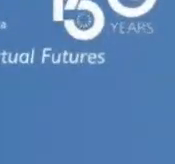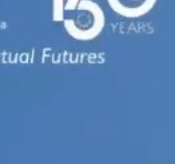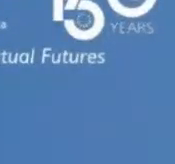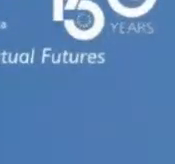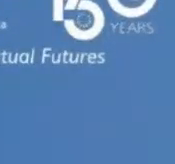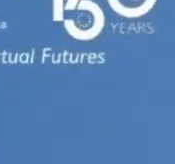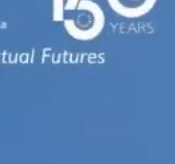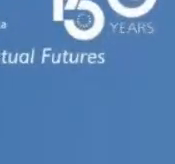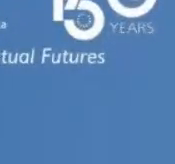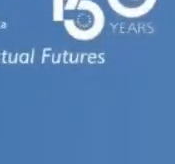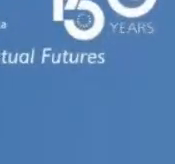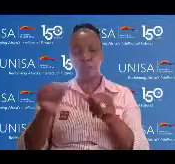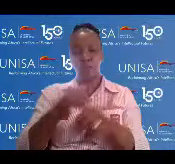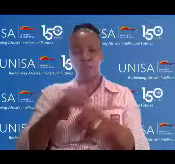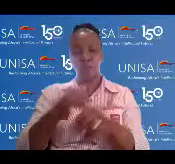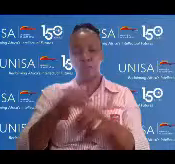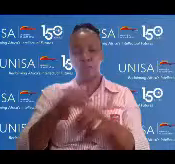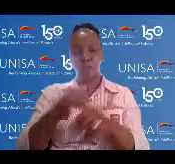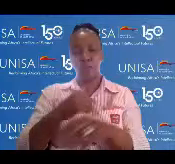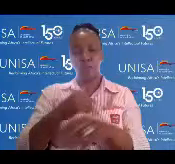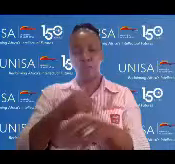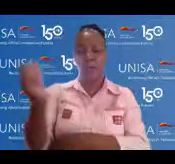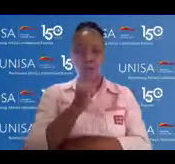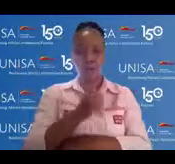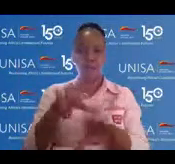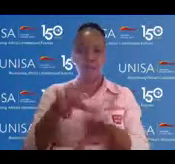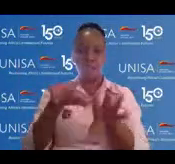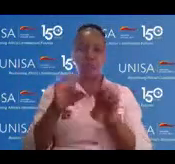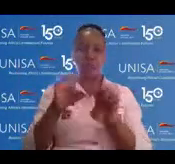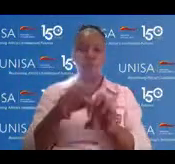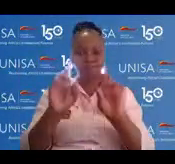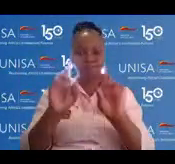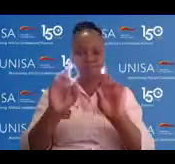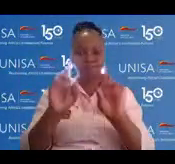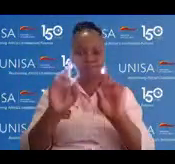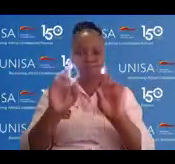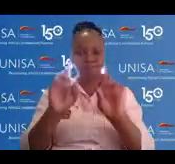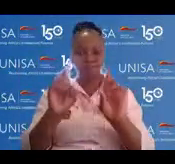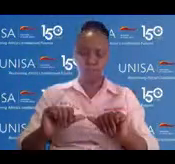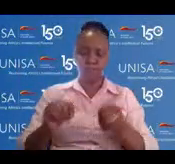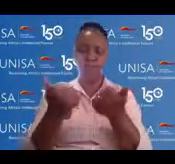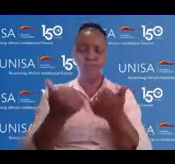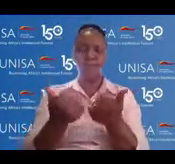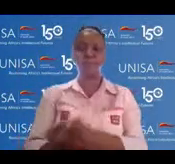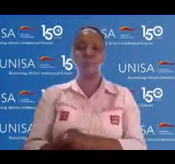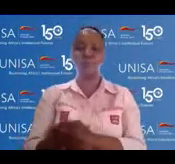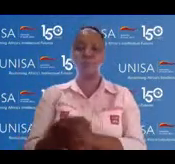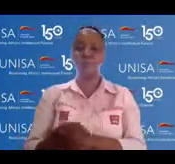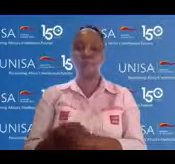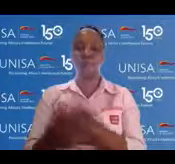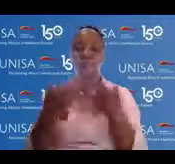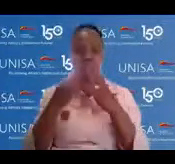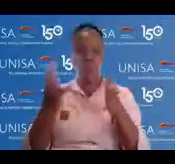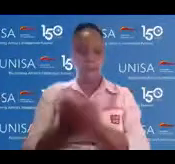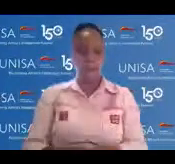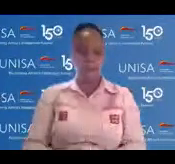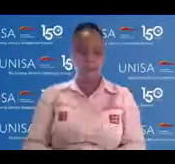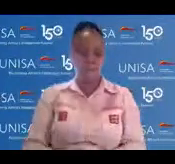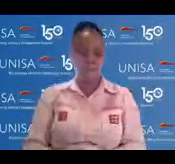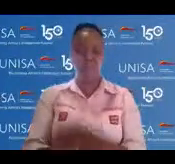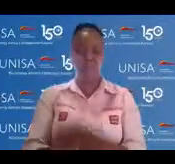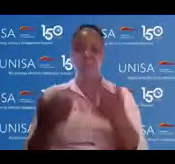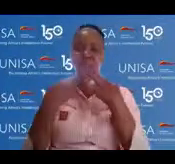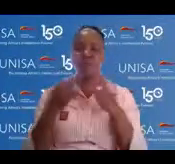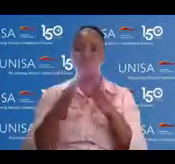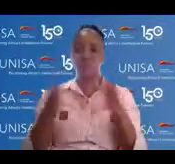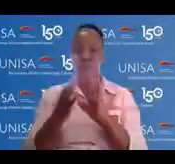upcoming exams. We hope that it goes really well. Thank you all. Thank you so Thank much, you, Erica. Erica.